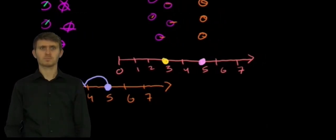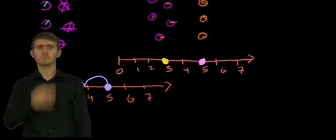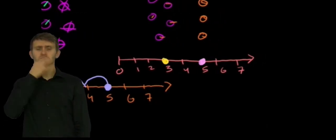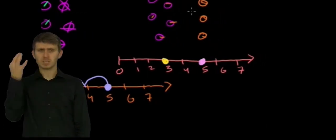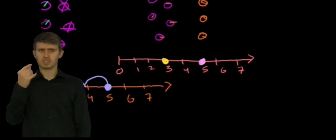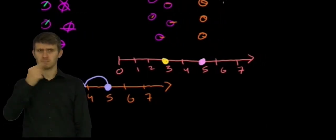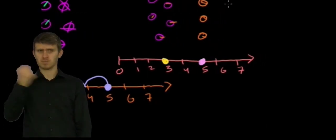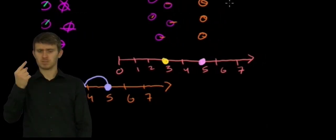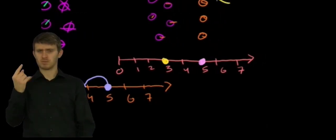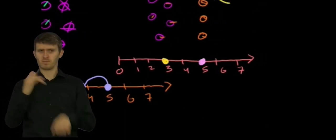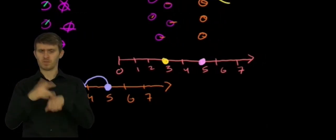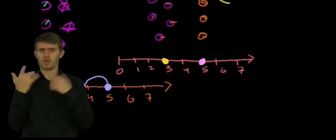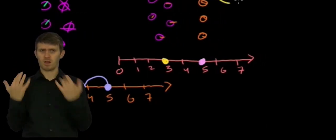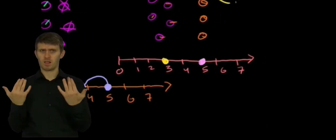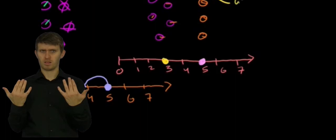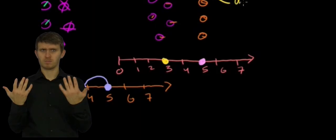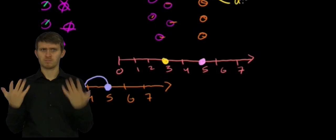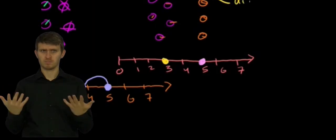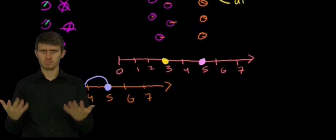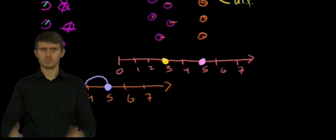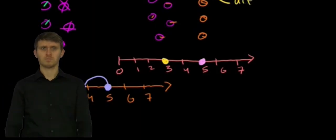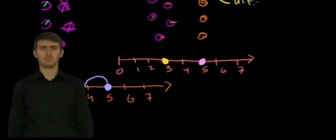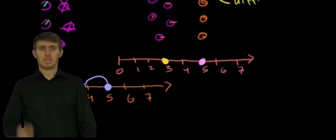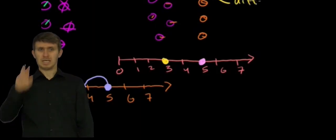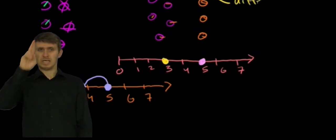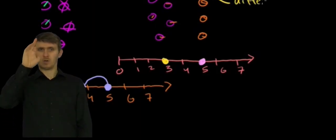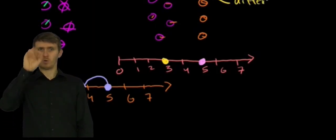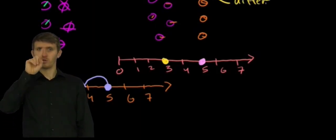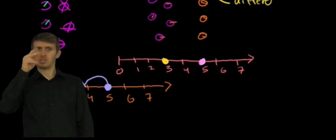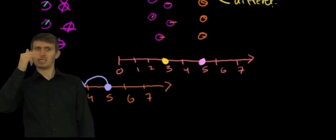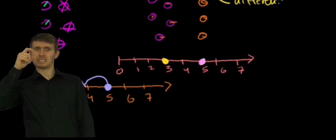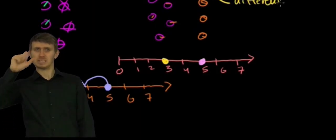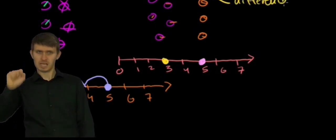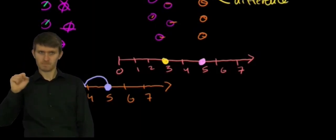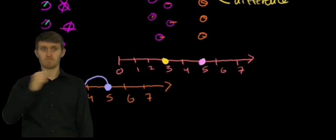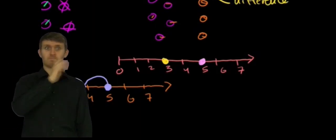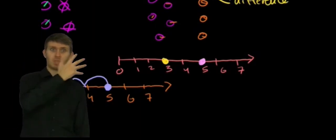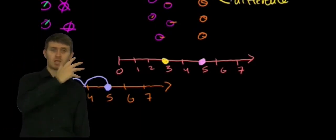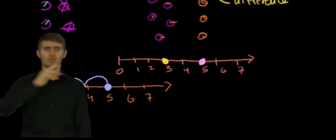we're saying, what is the difference? The difference